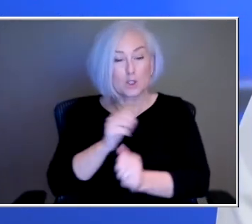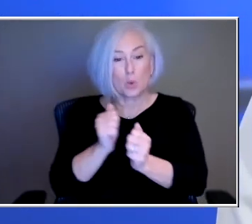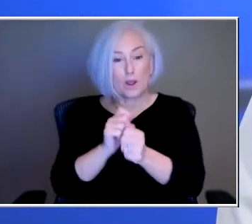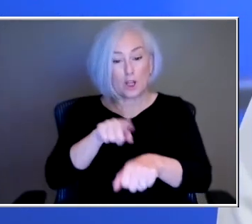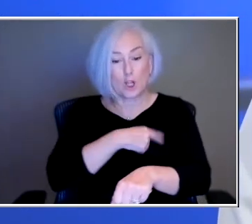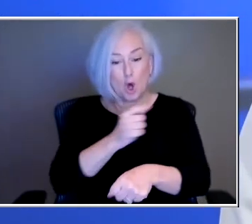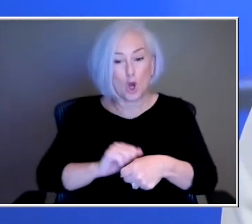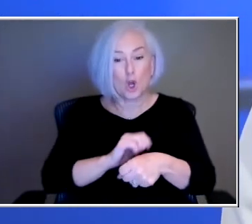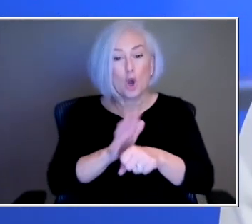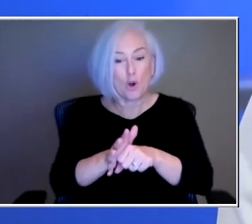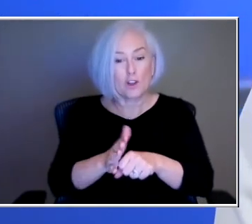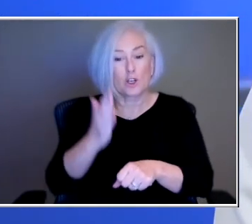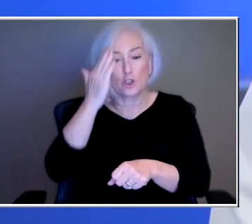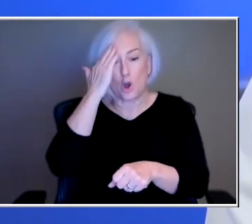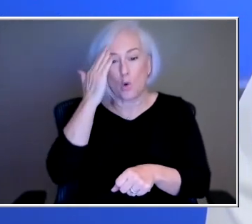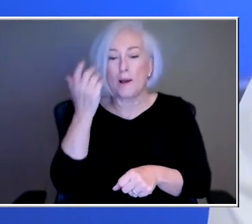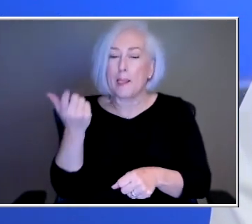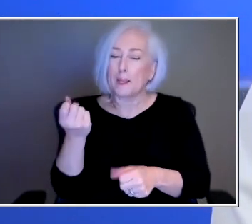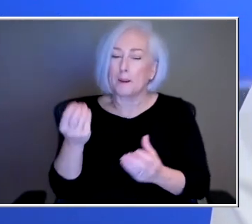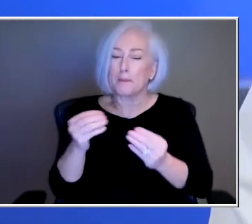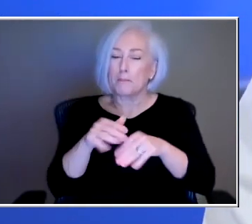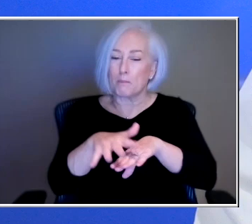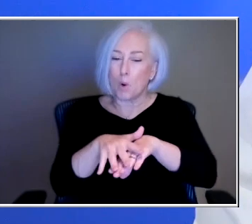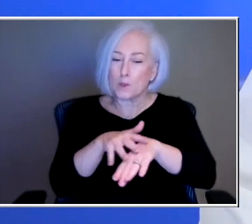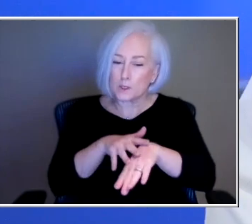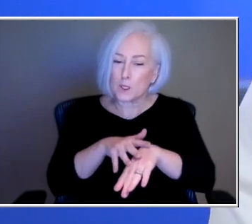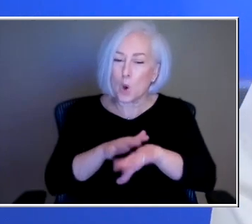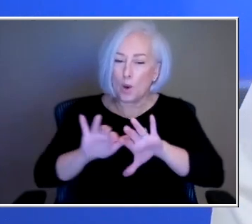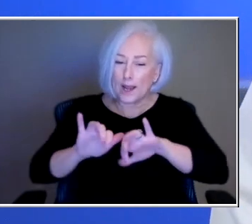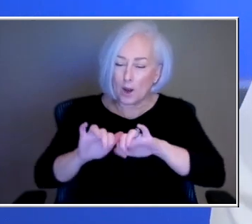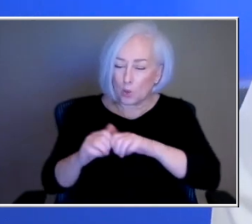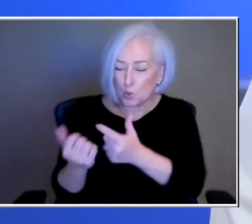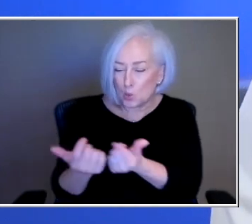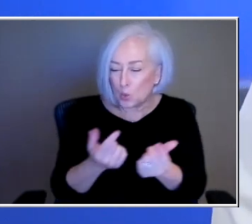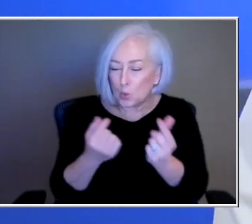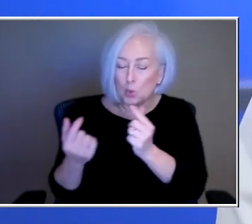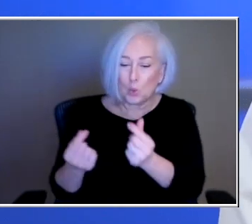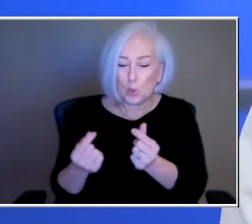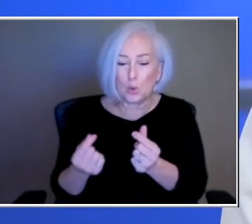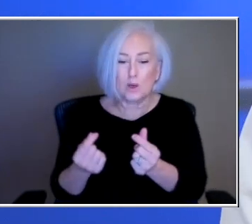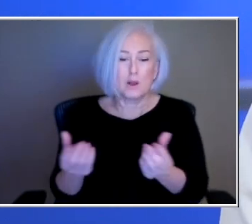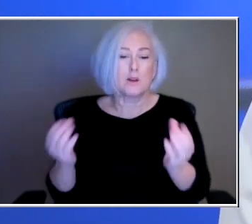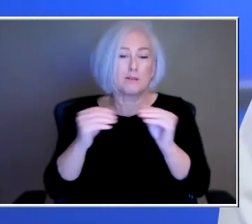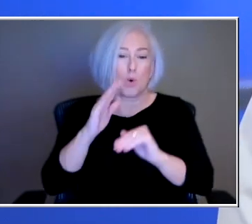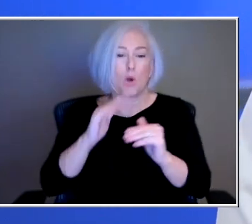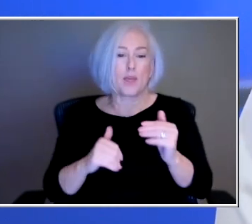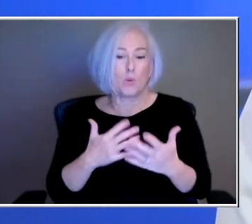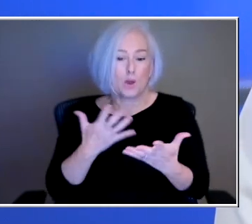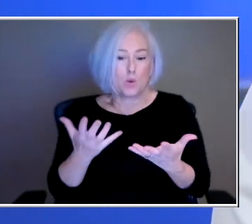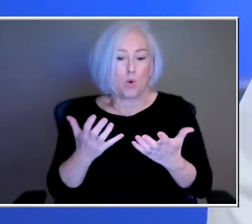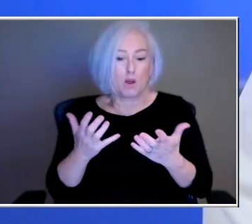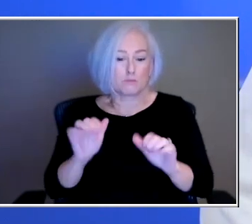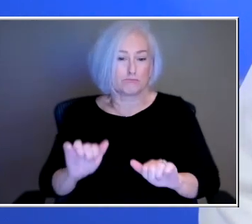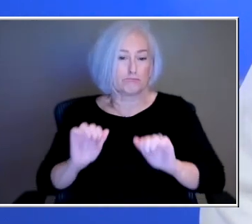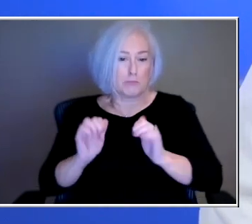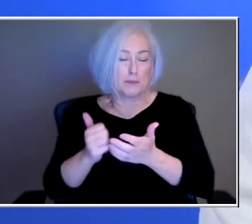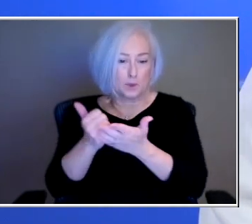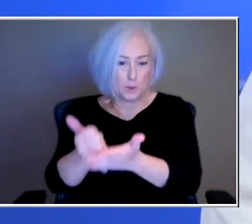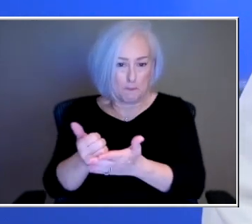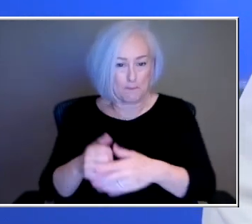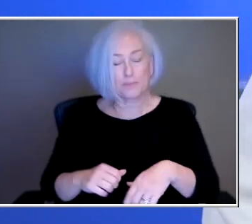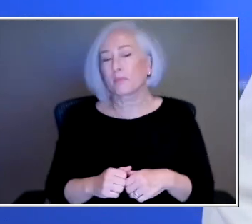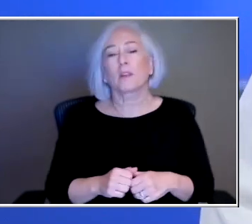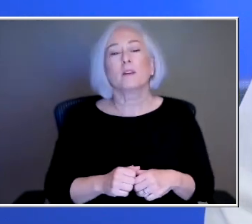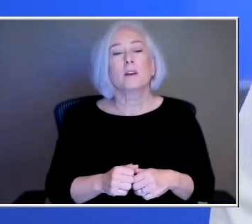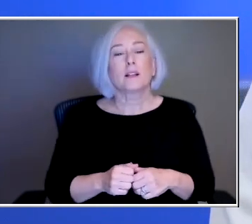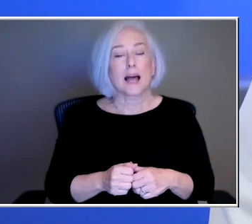good understanding of, what is long COVID, what are the symptoms that people are typically going to have, how long might